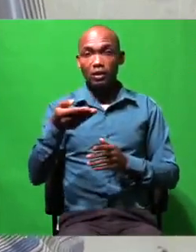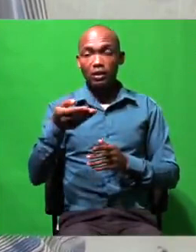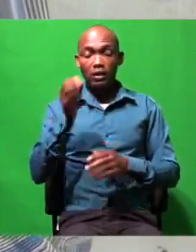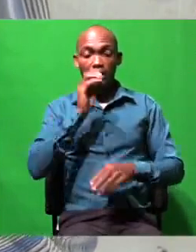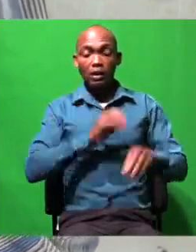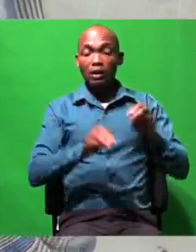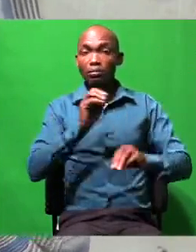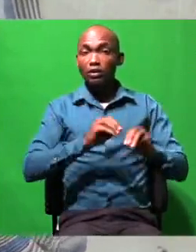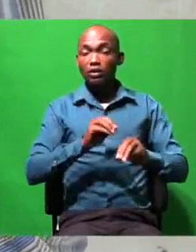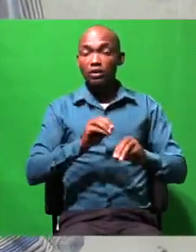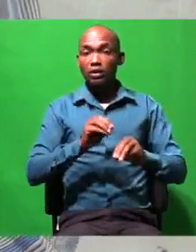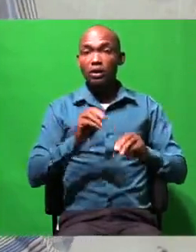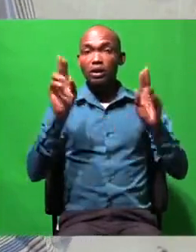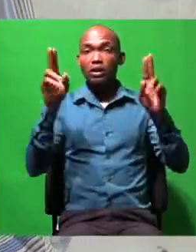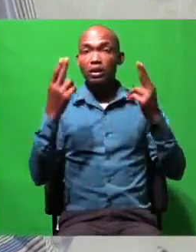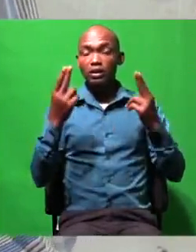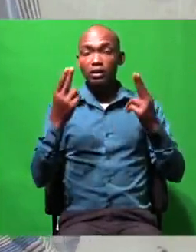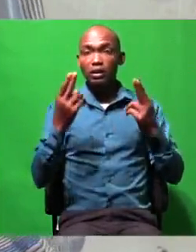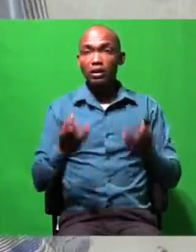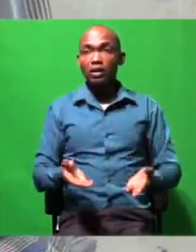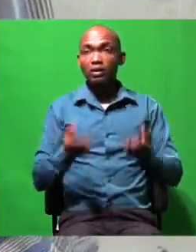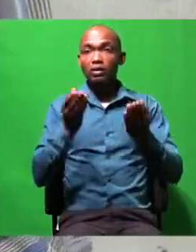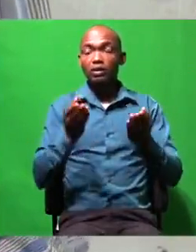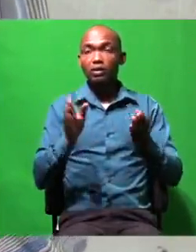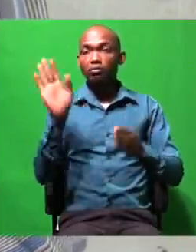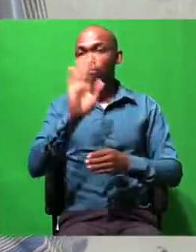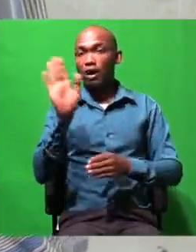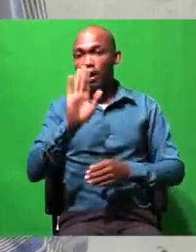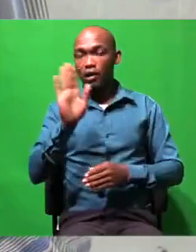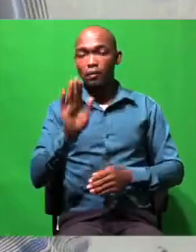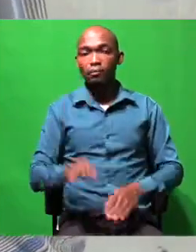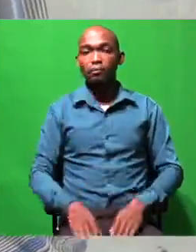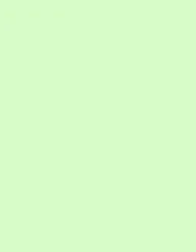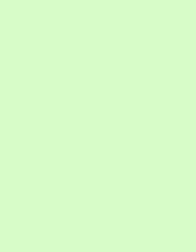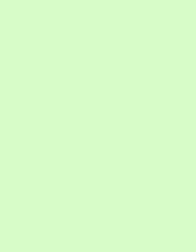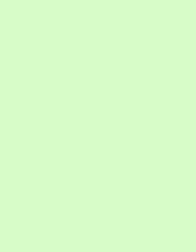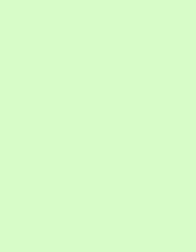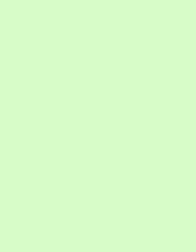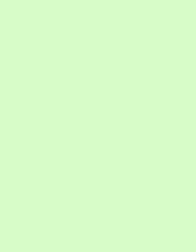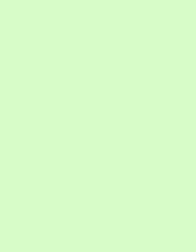chemistry lessons. I wish you all the best and good luck.